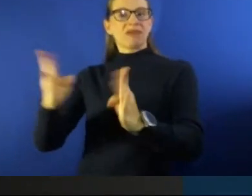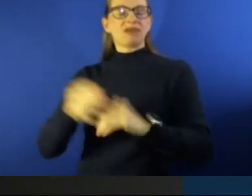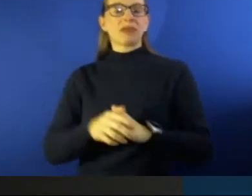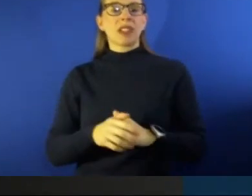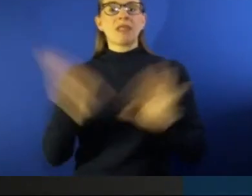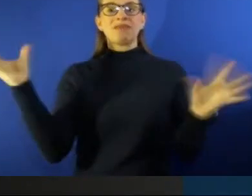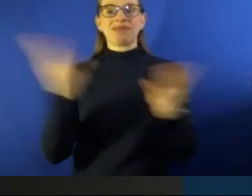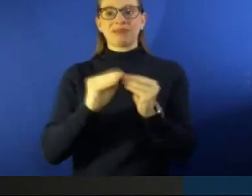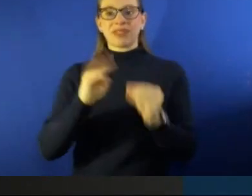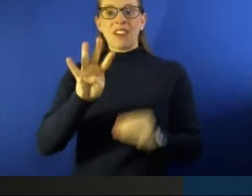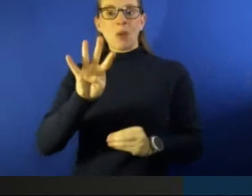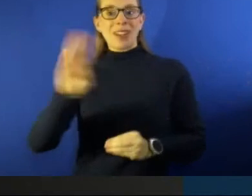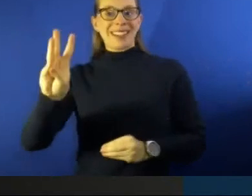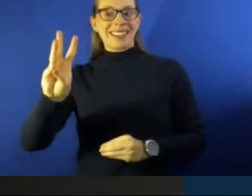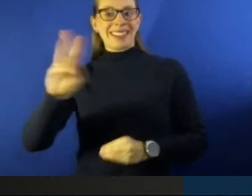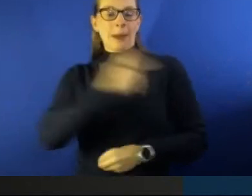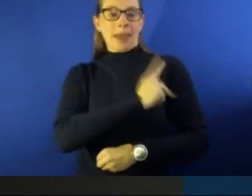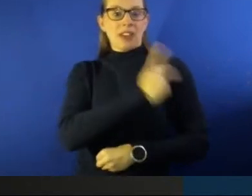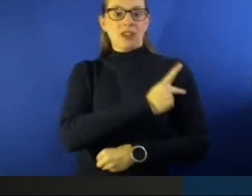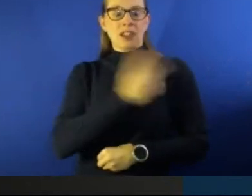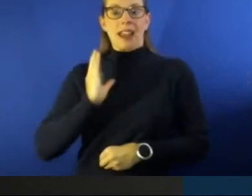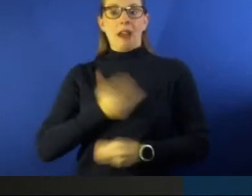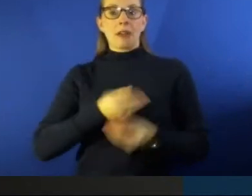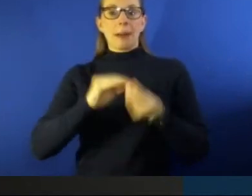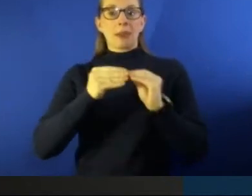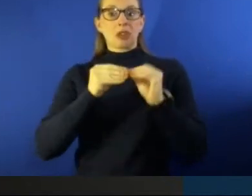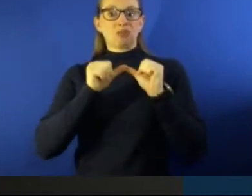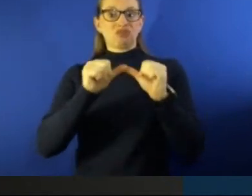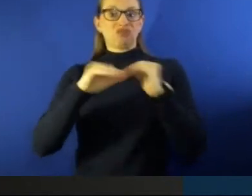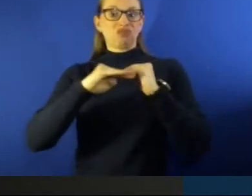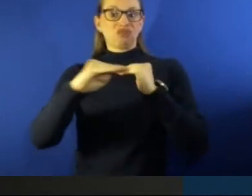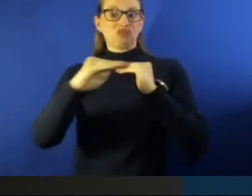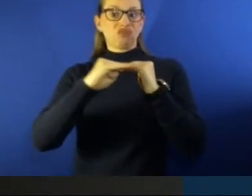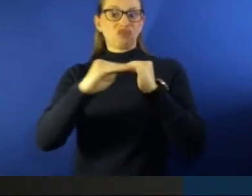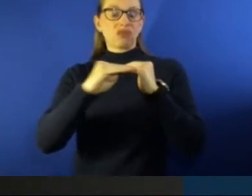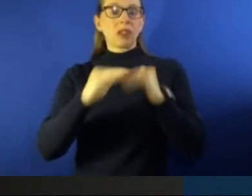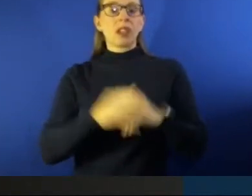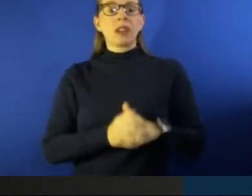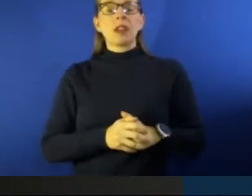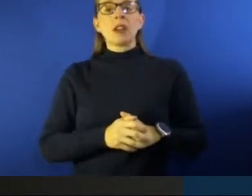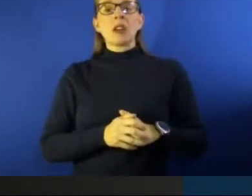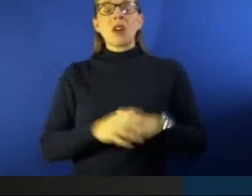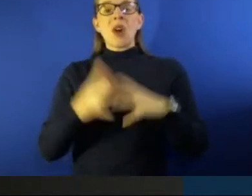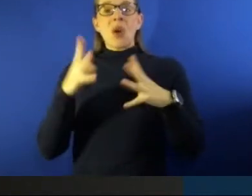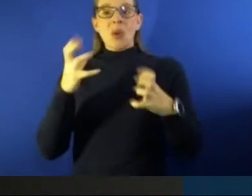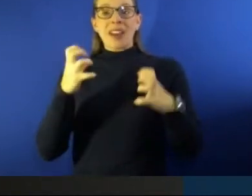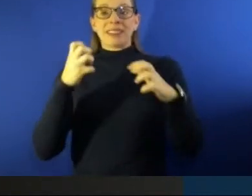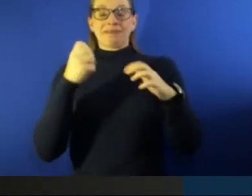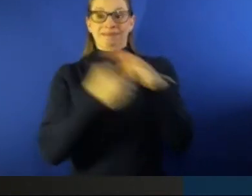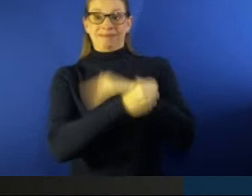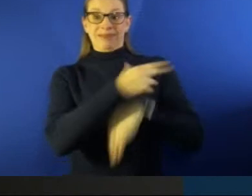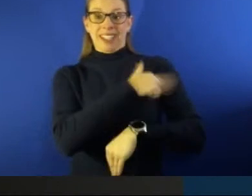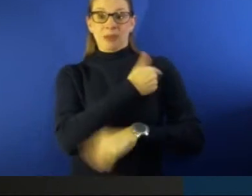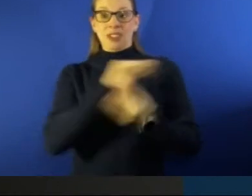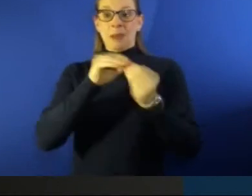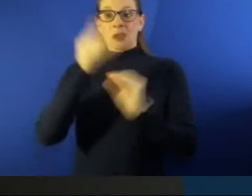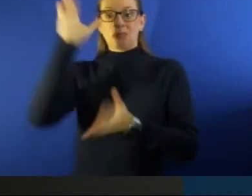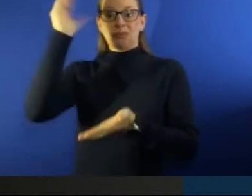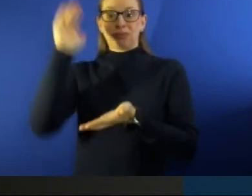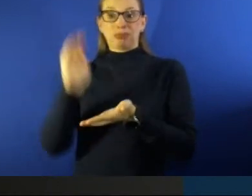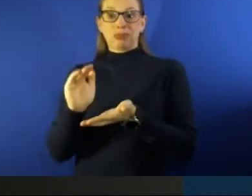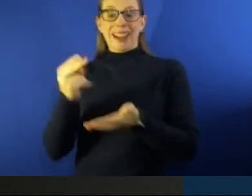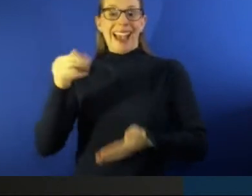patients. Our numbers are really holding steady right now. We would certainly like those hospitalized numbers to go down. And Hayes